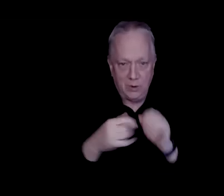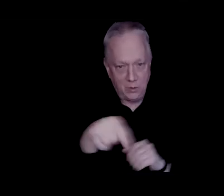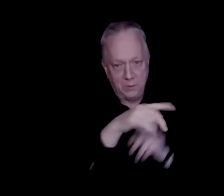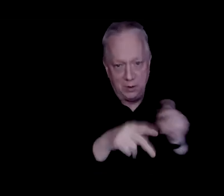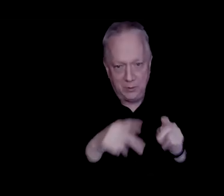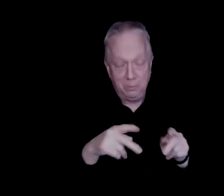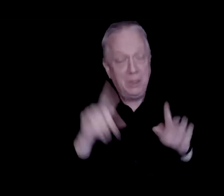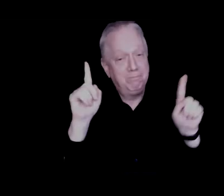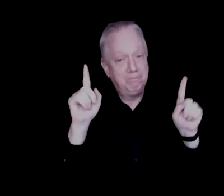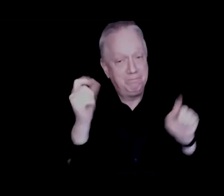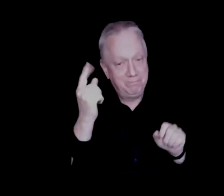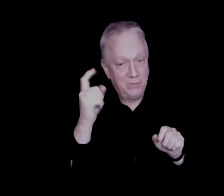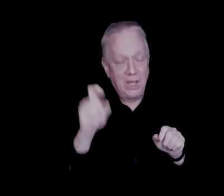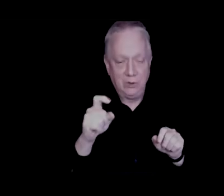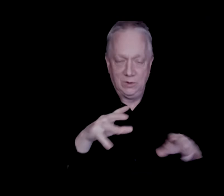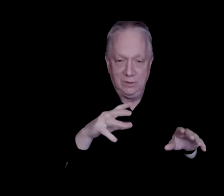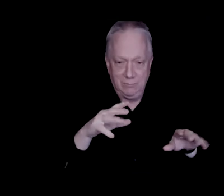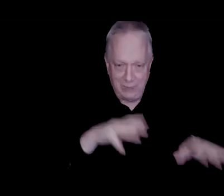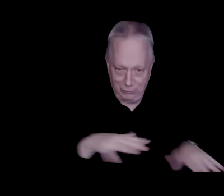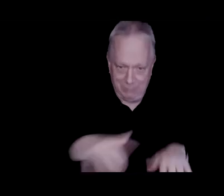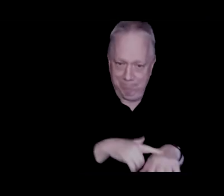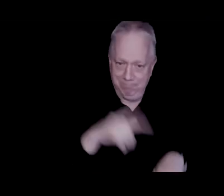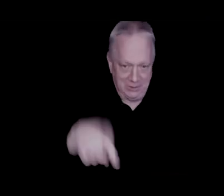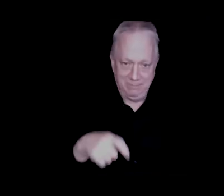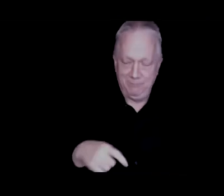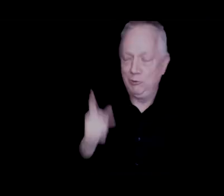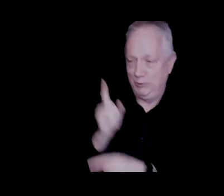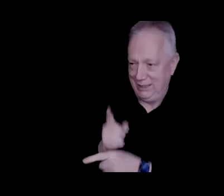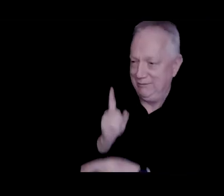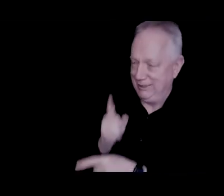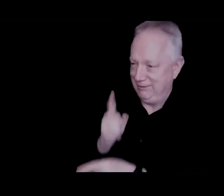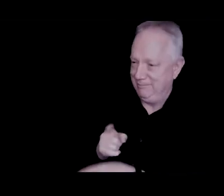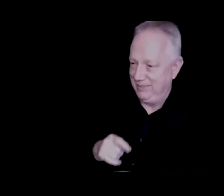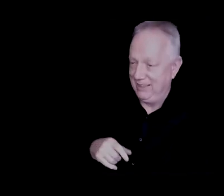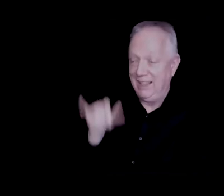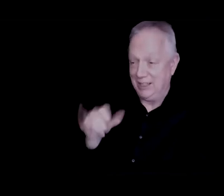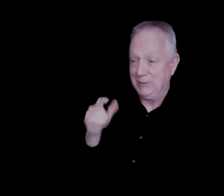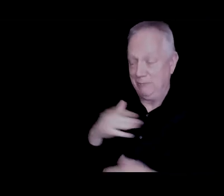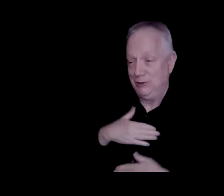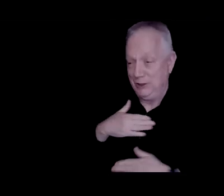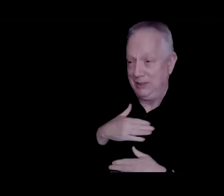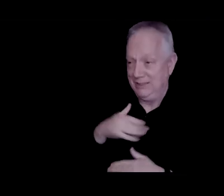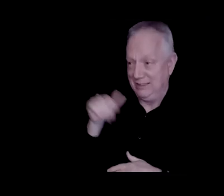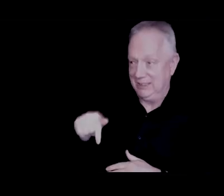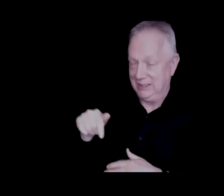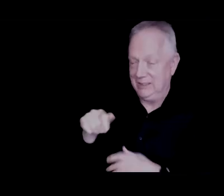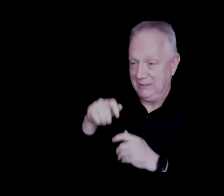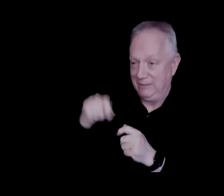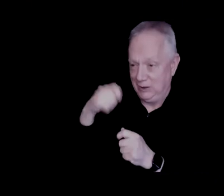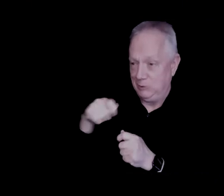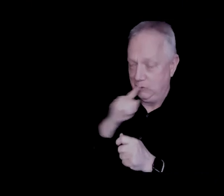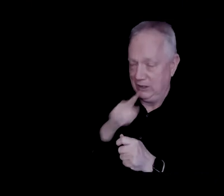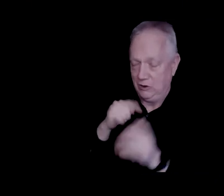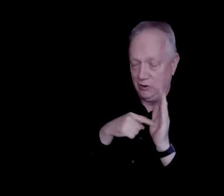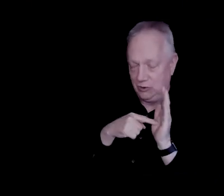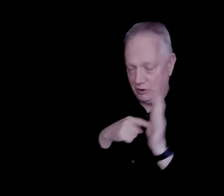but you have to take time. Right. Well, that's what I appreciated about this film, because it did show